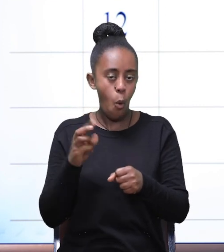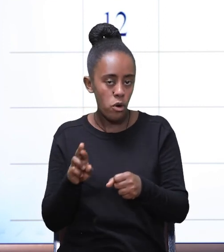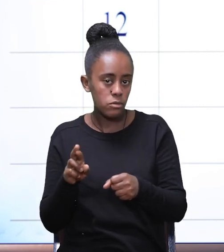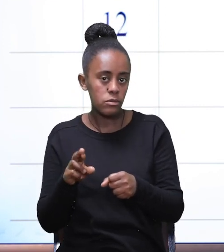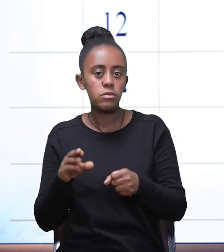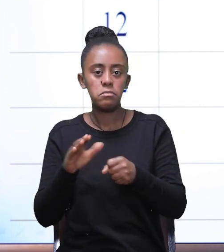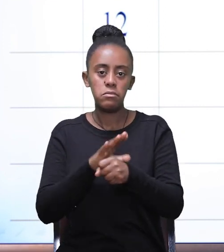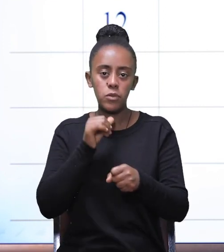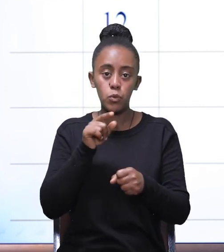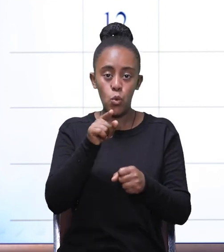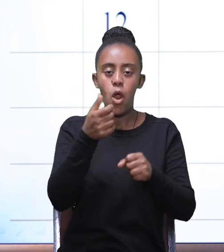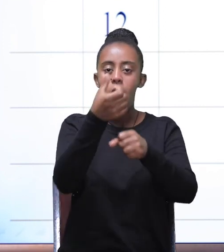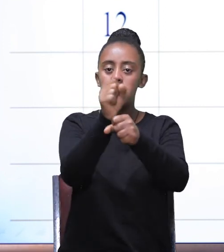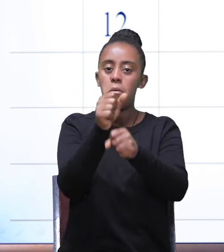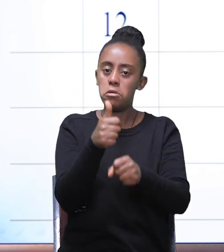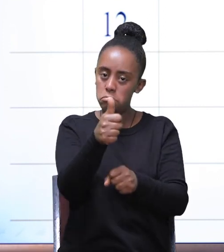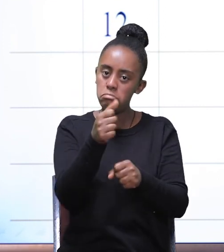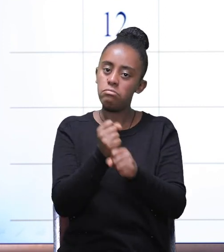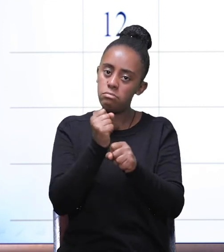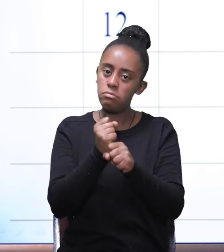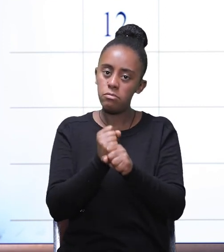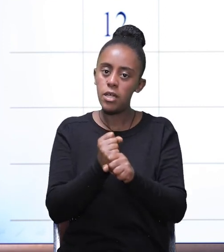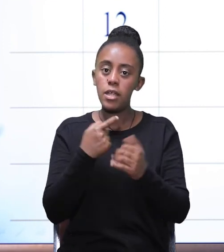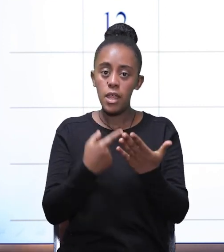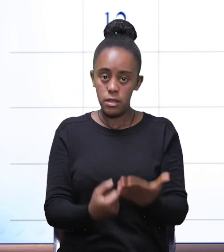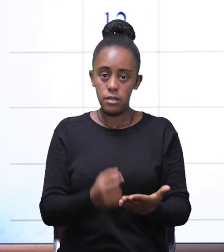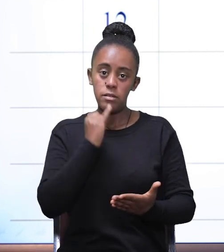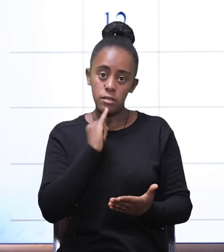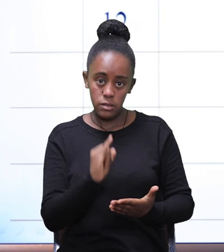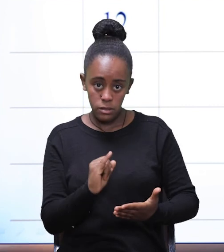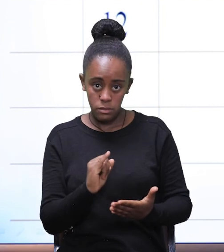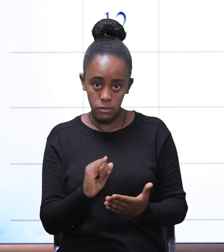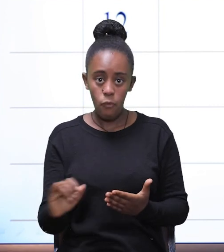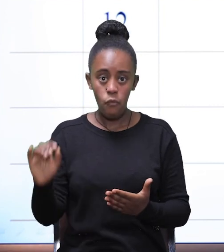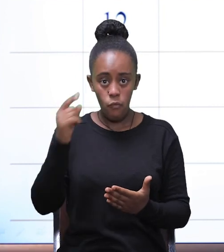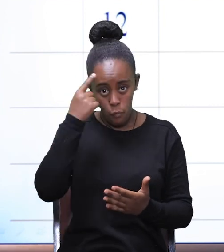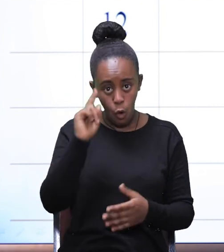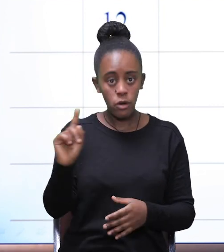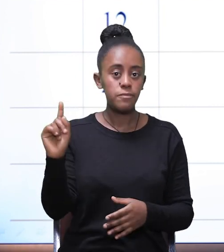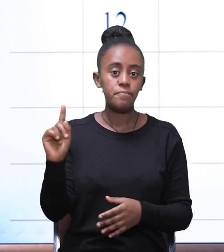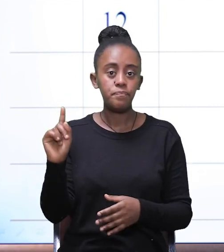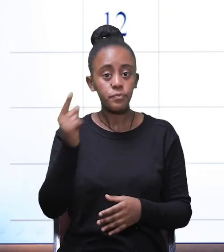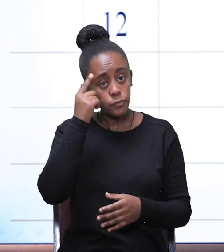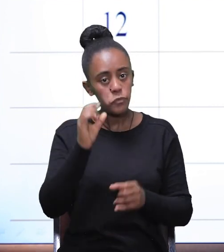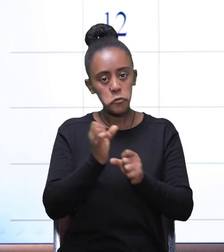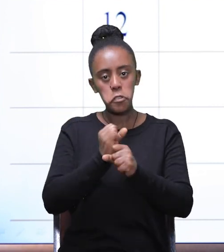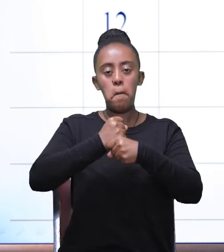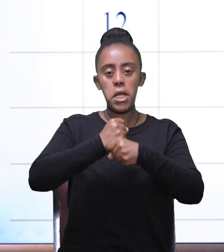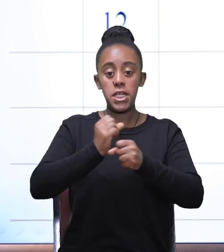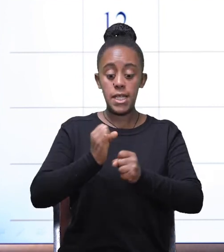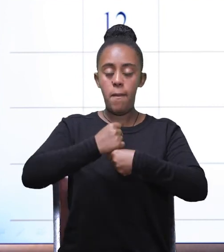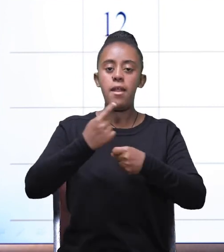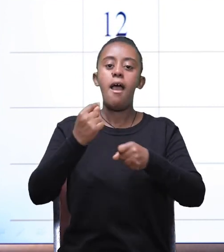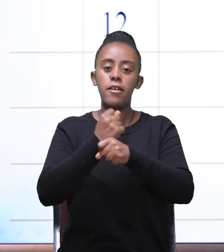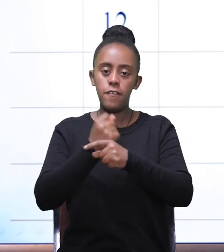is your assignment. This is your assignment, and this is for the summary activity for today's